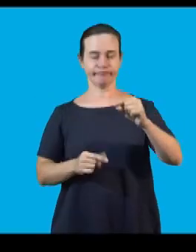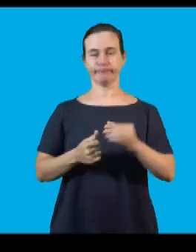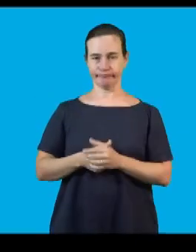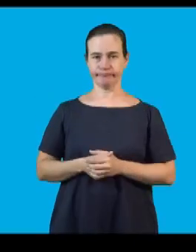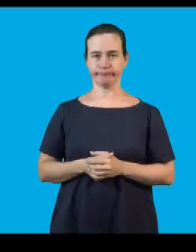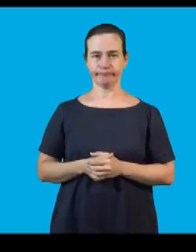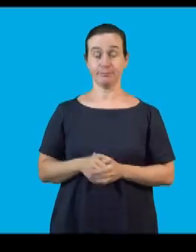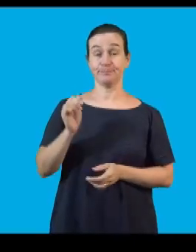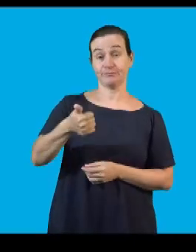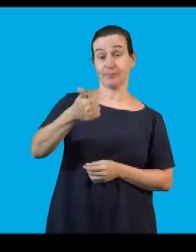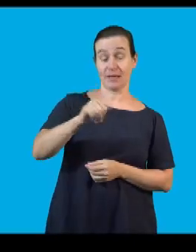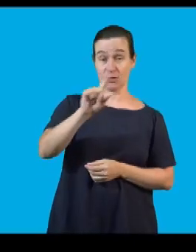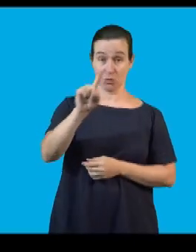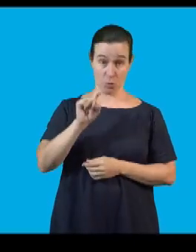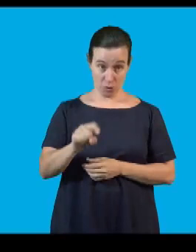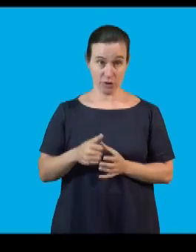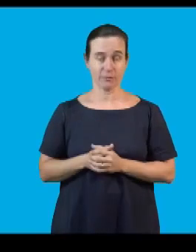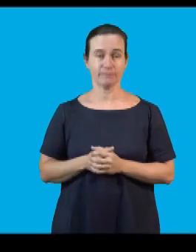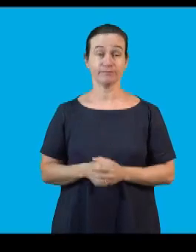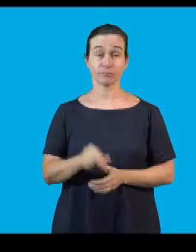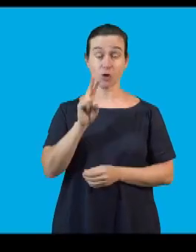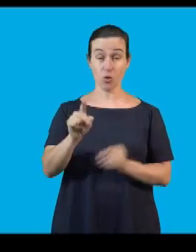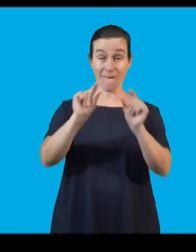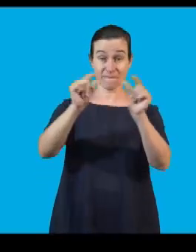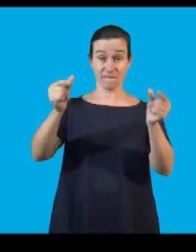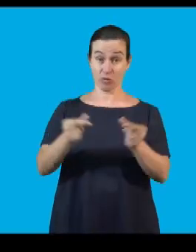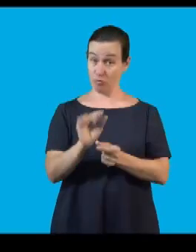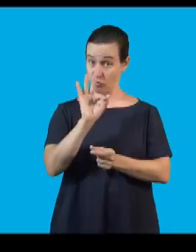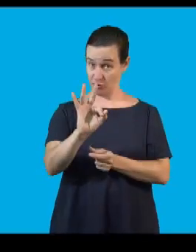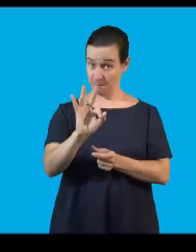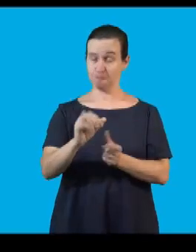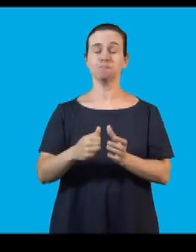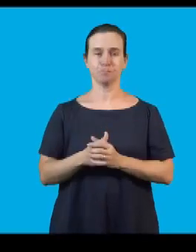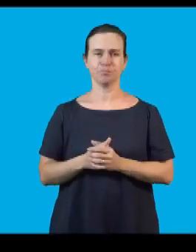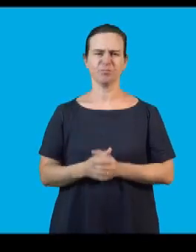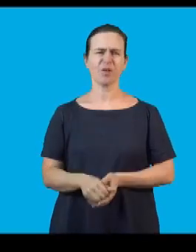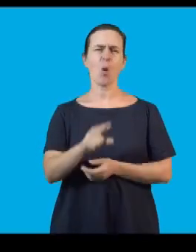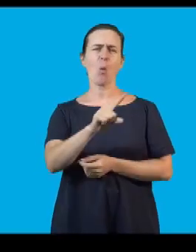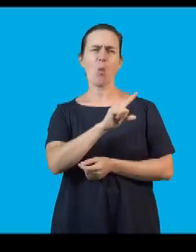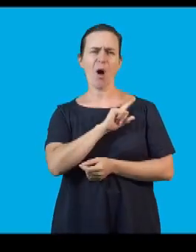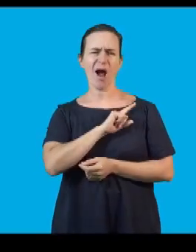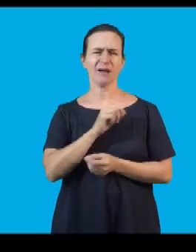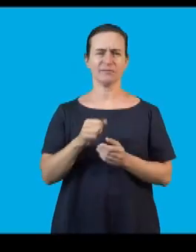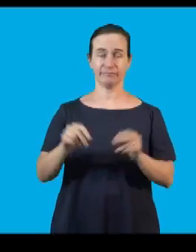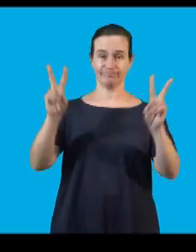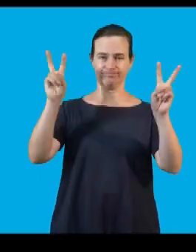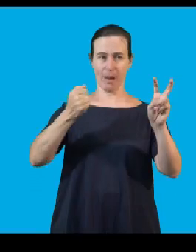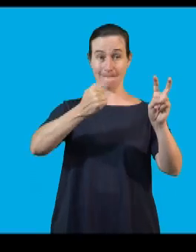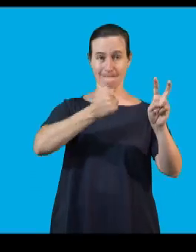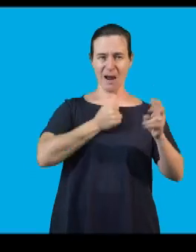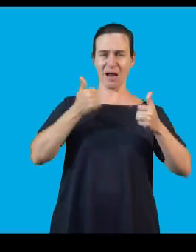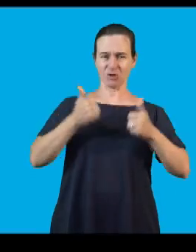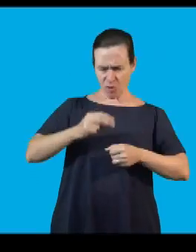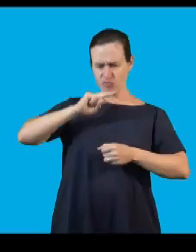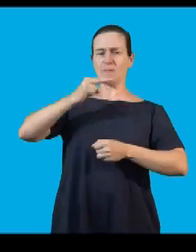Let's move on to our next question. It says, refer to frame 3. Why are the words my